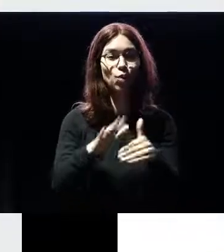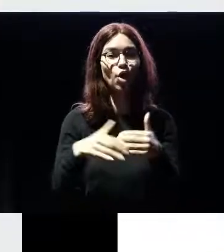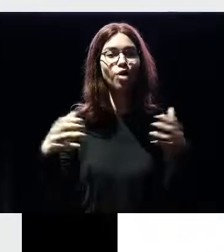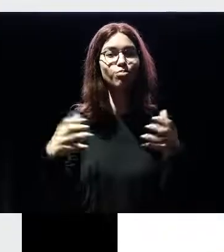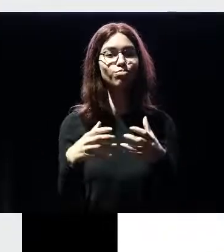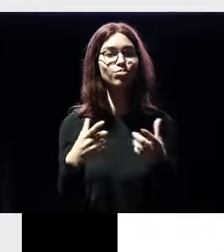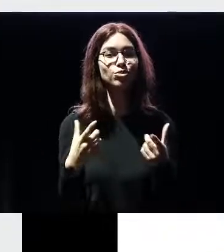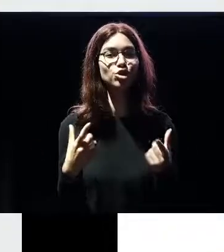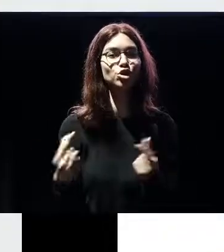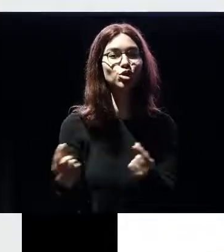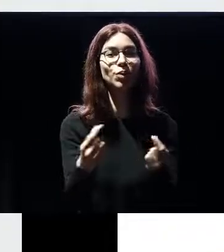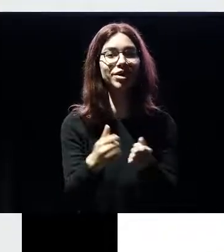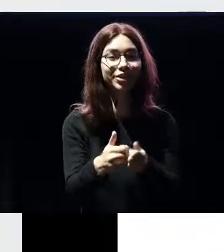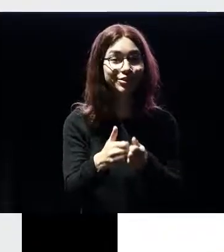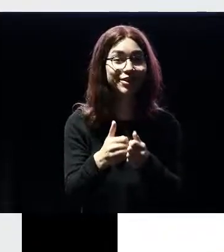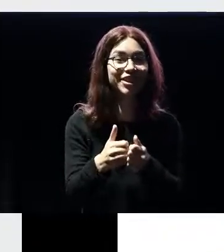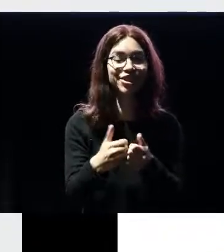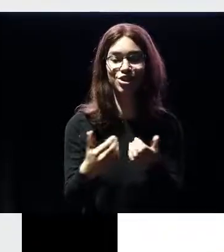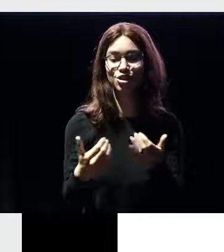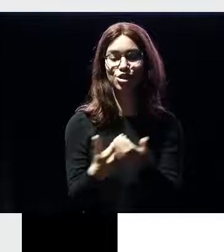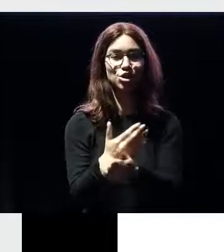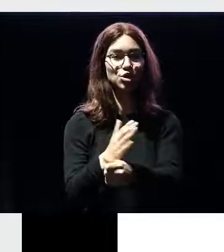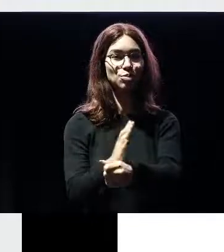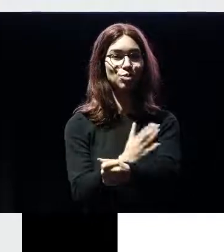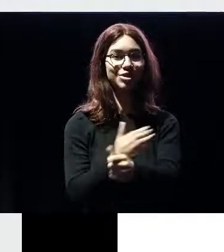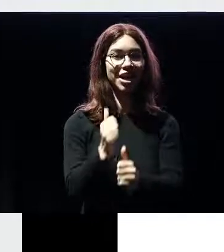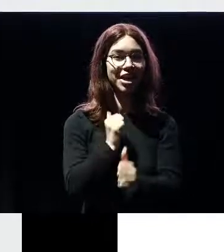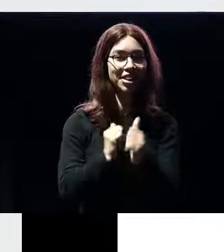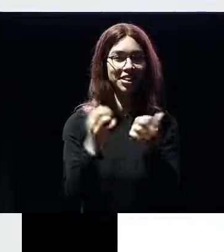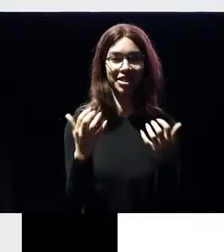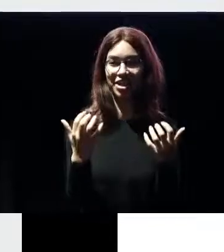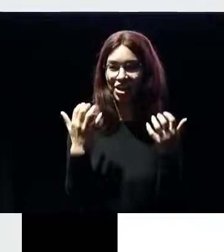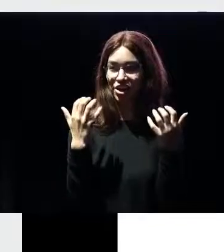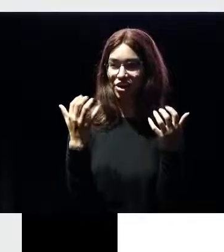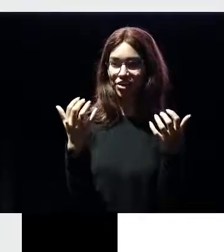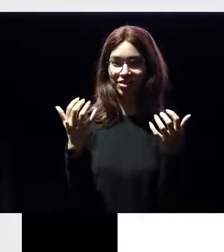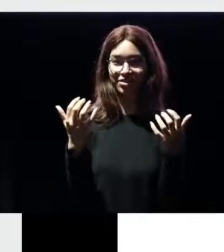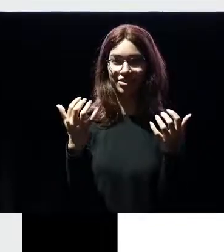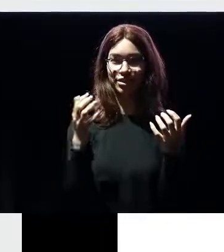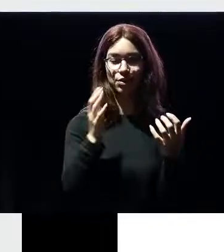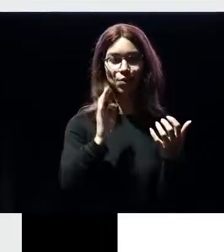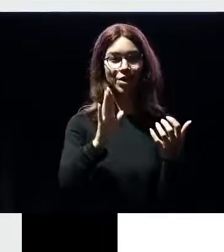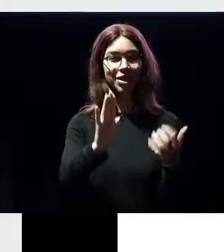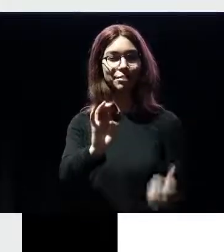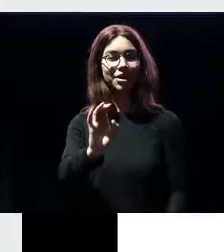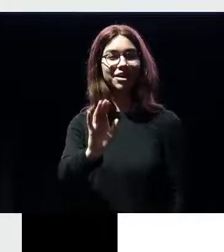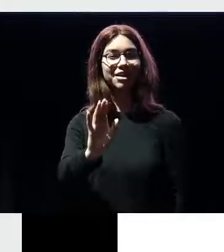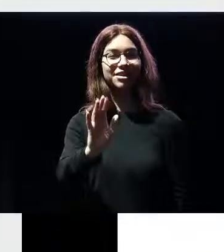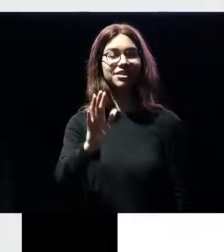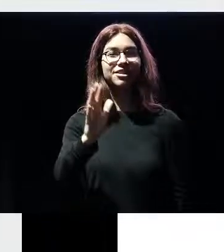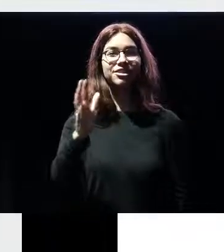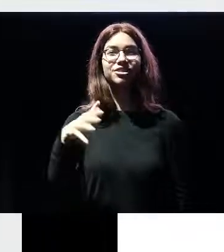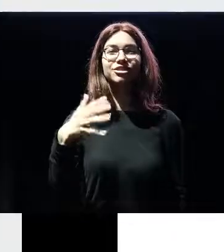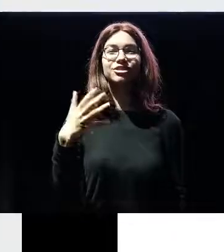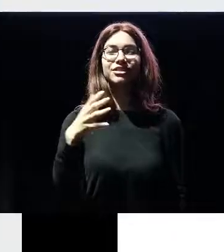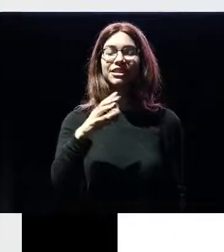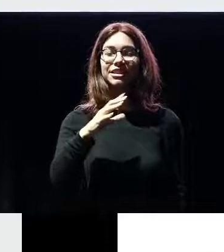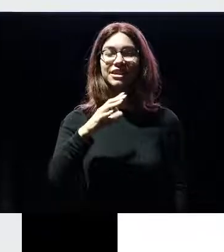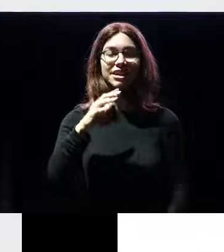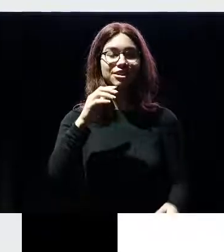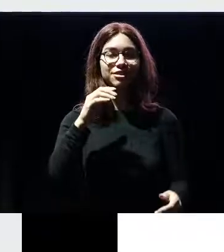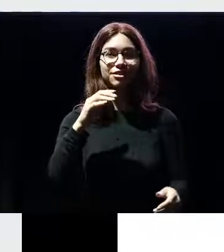together, the new music theater, is I think going to be an